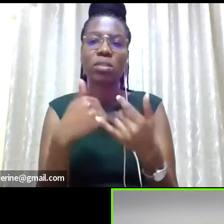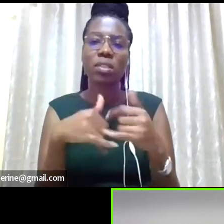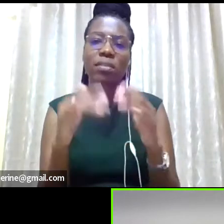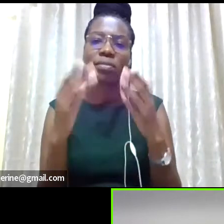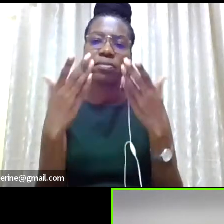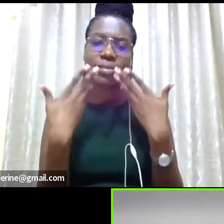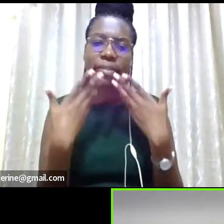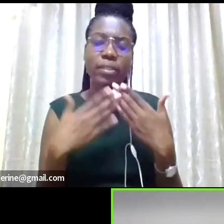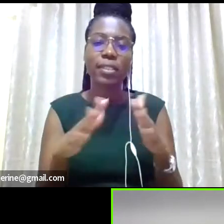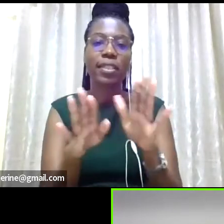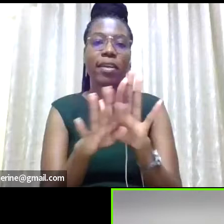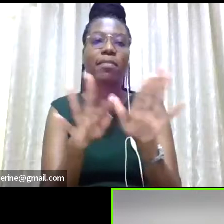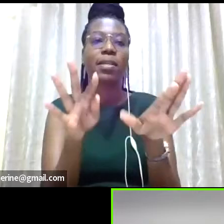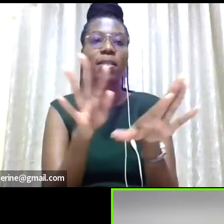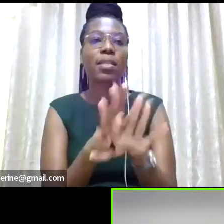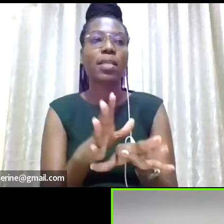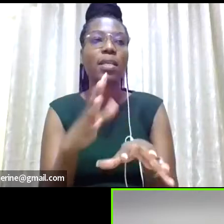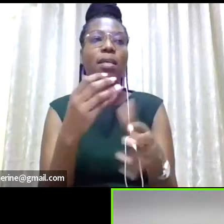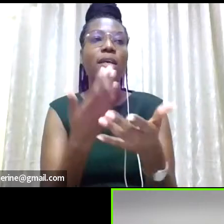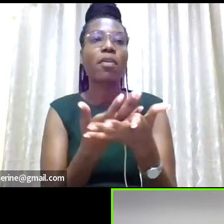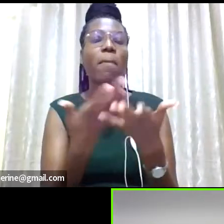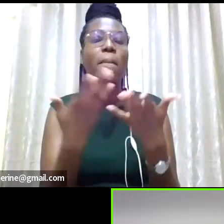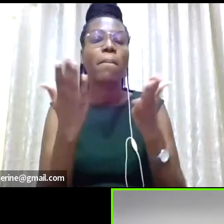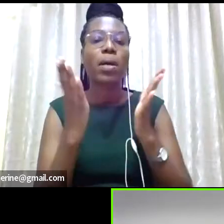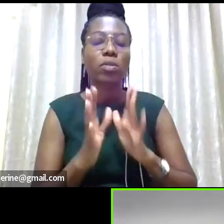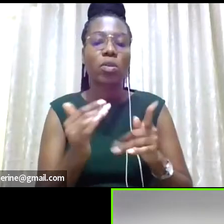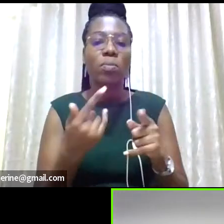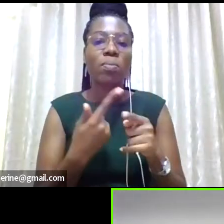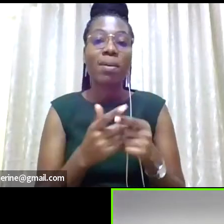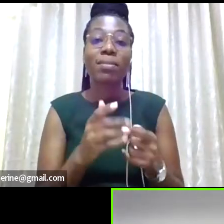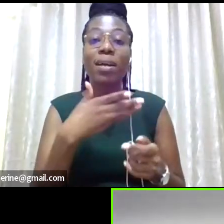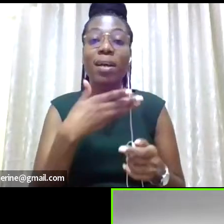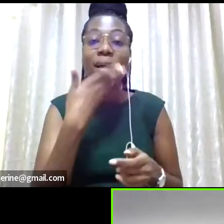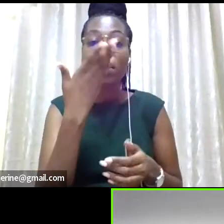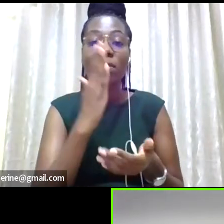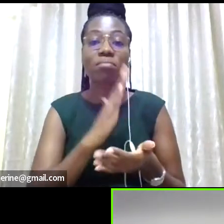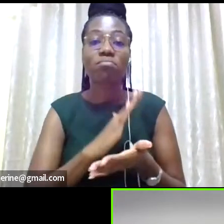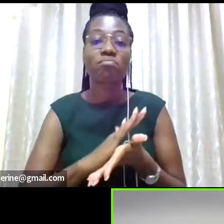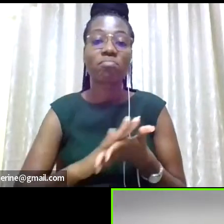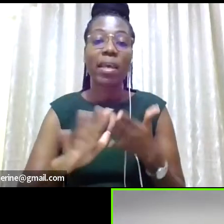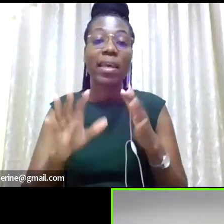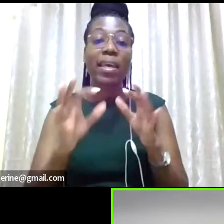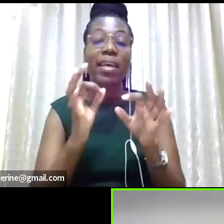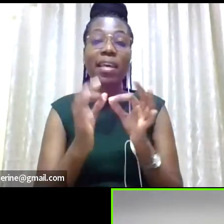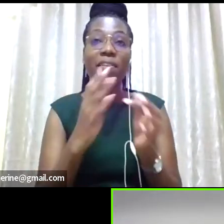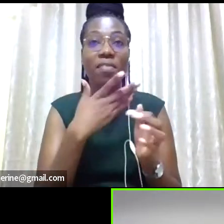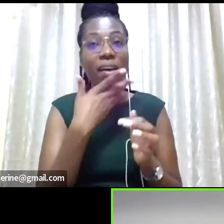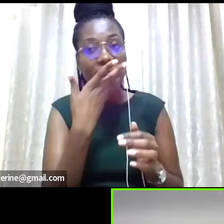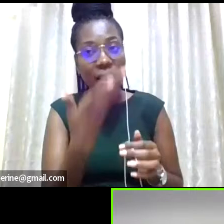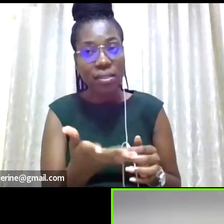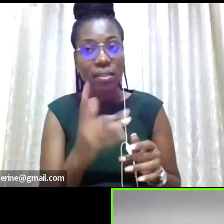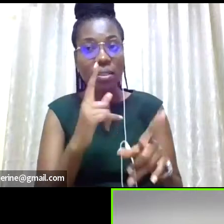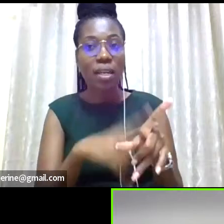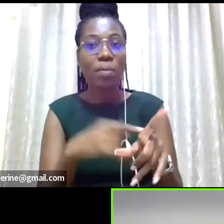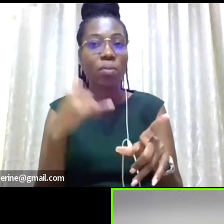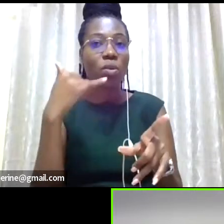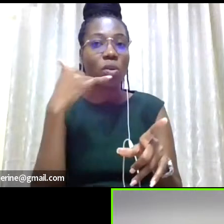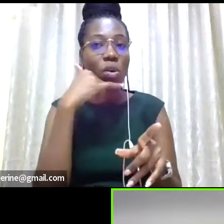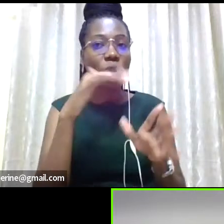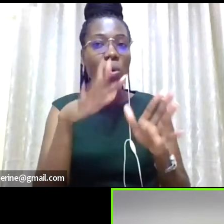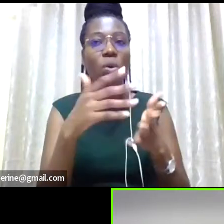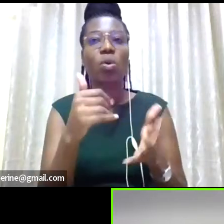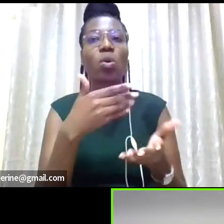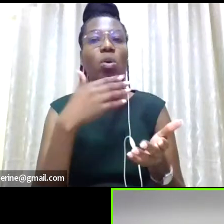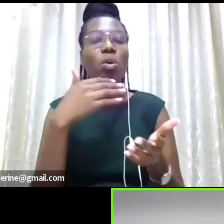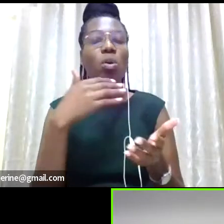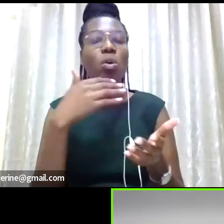person. Then if they don't respond, whether they respond to show cause or not, you can go ahead and have a disciplinary